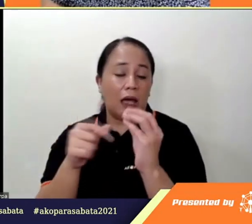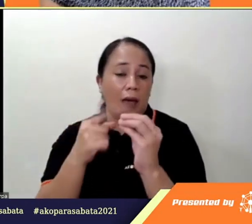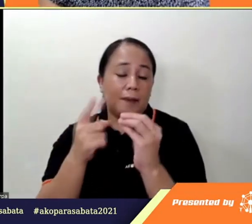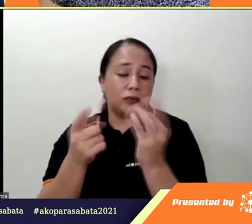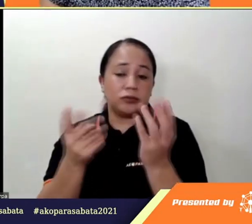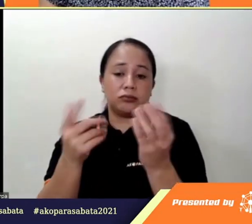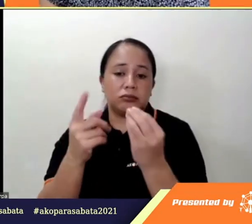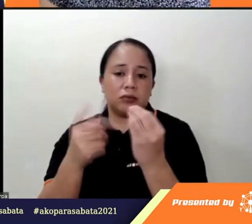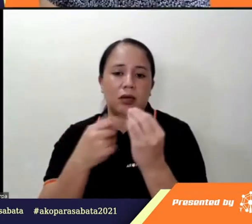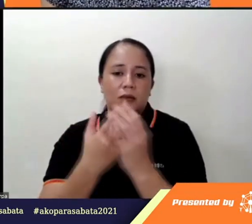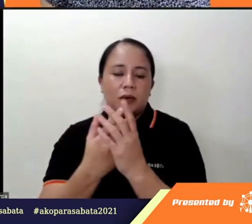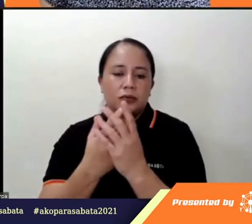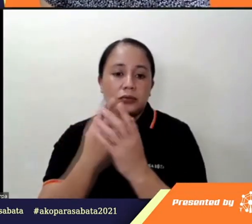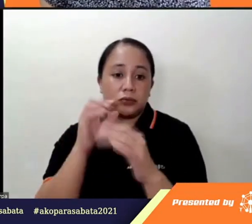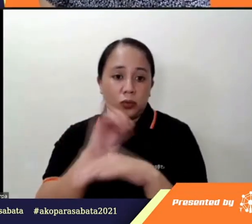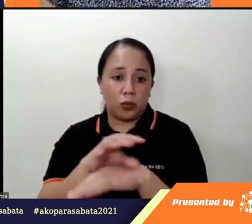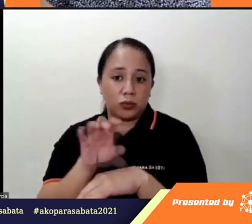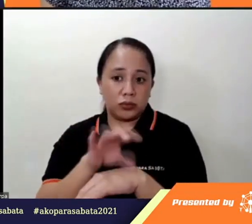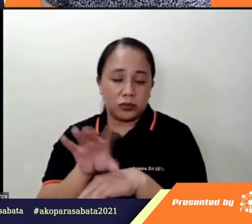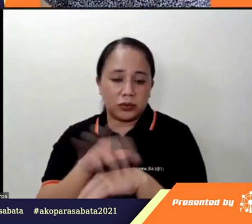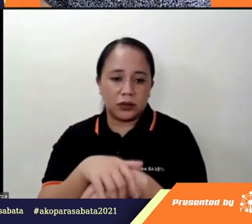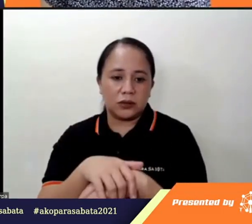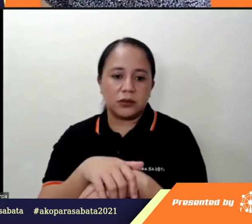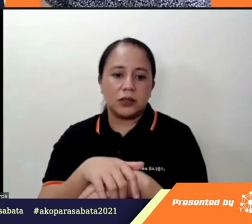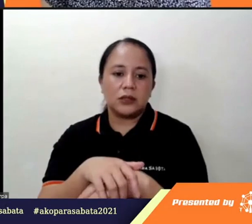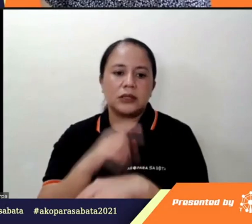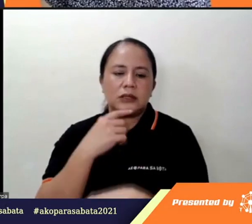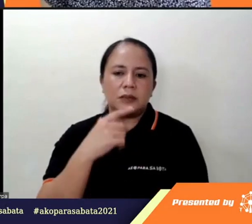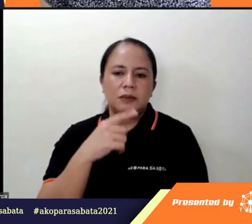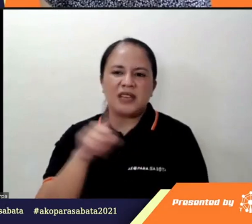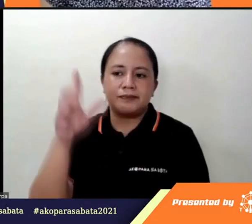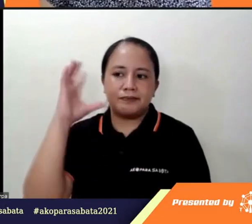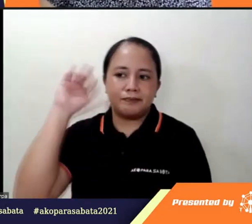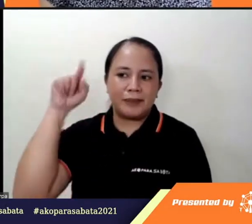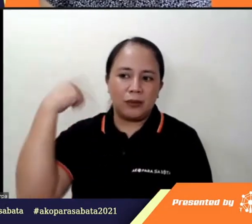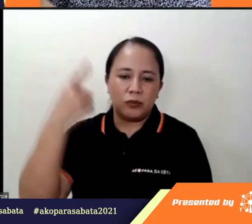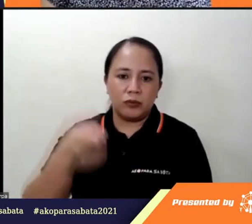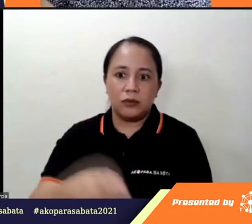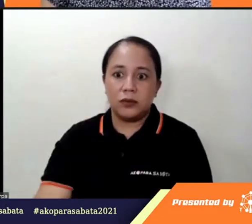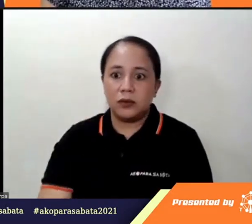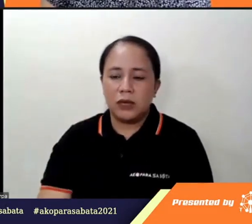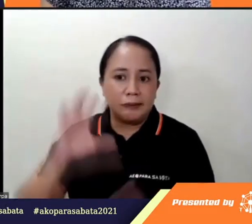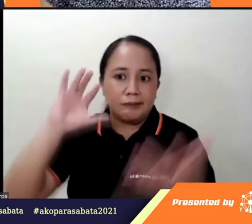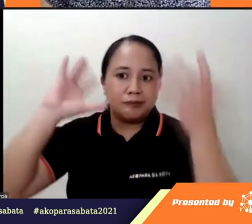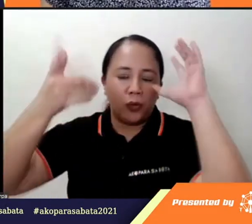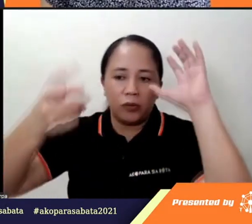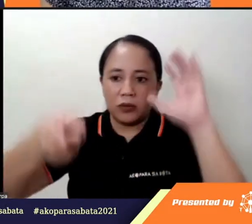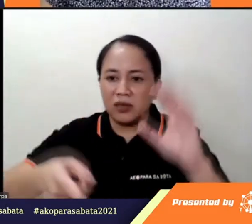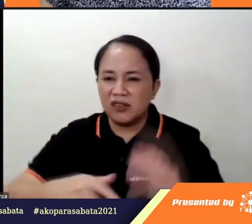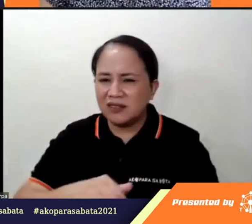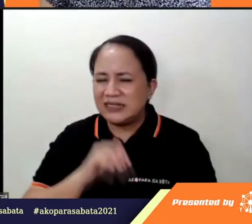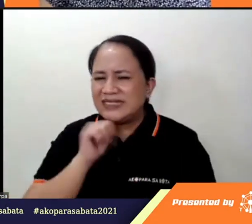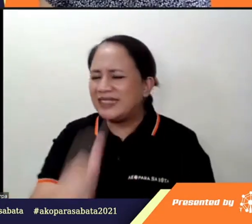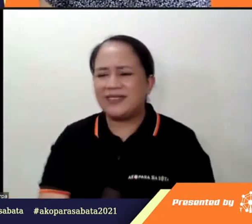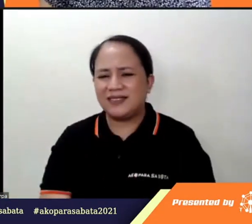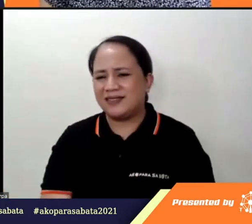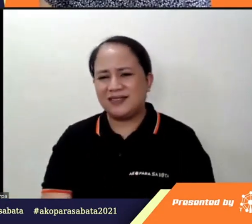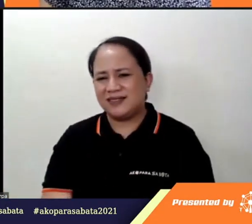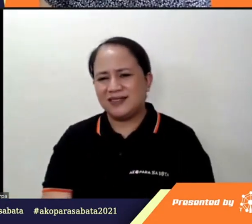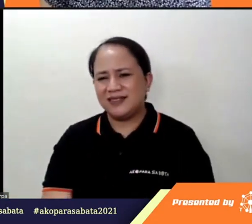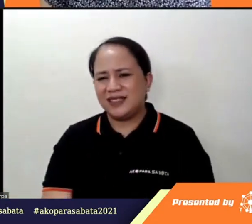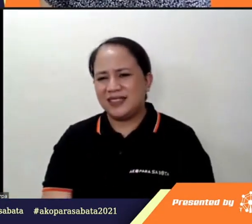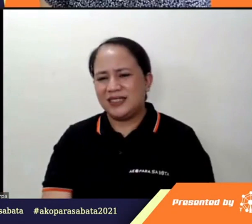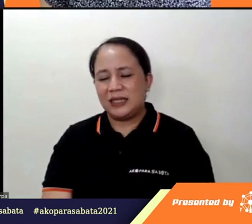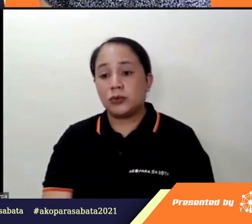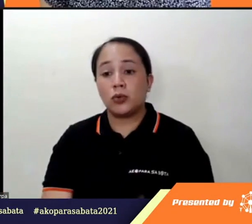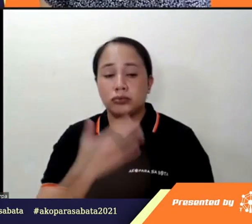sa ating consultation na sabihin sira ulo mo. Hindi na yan. Actually, there's a very